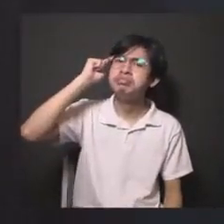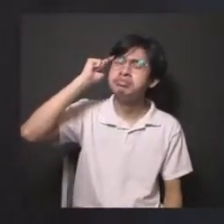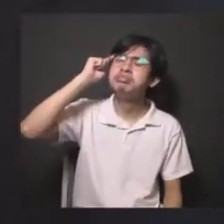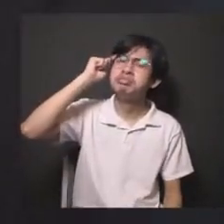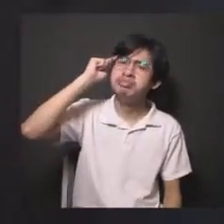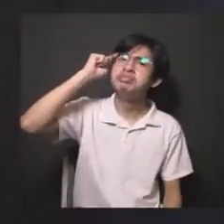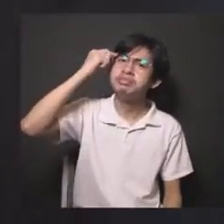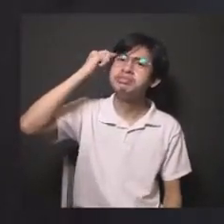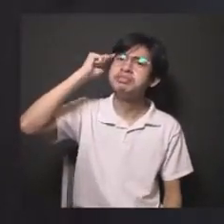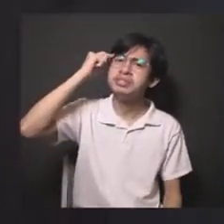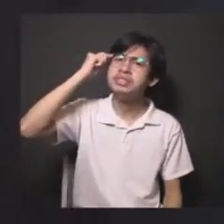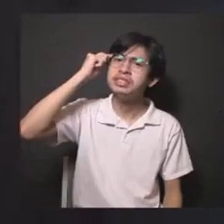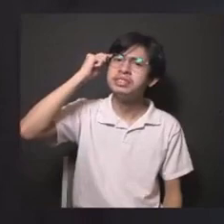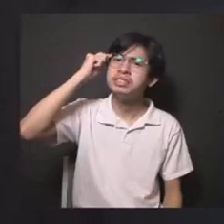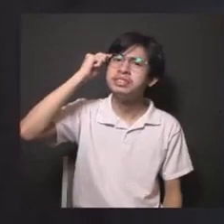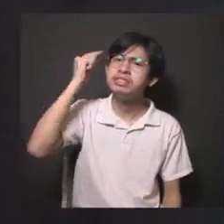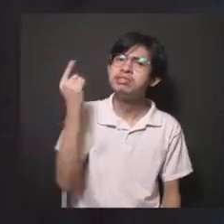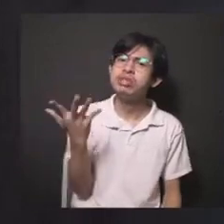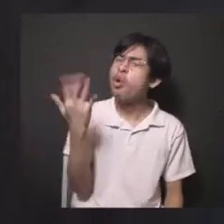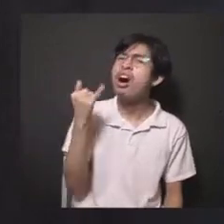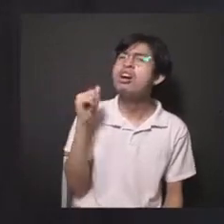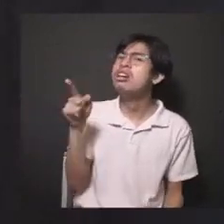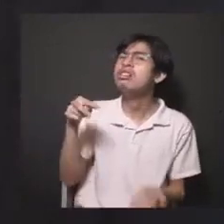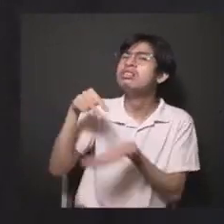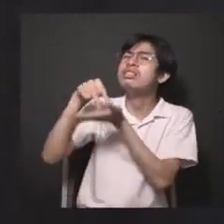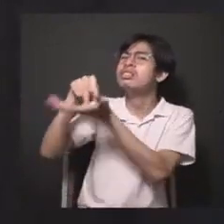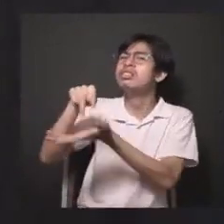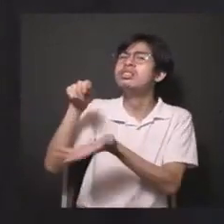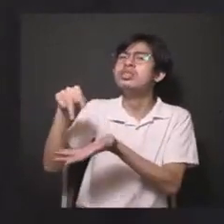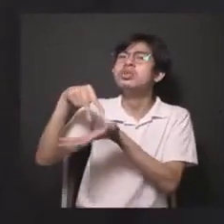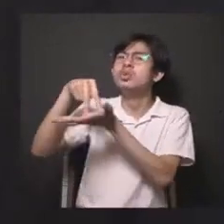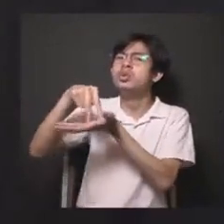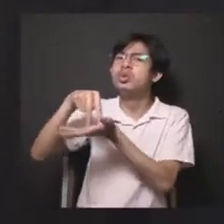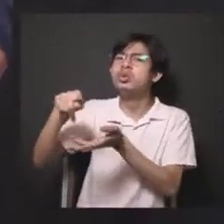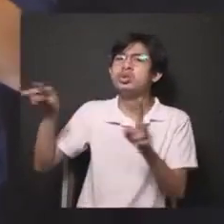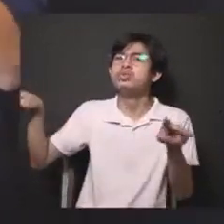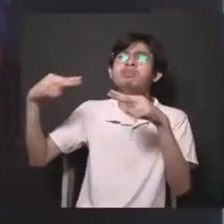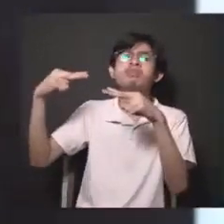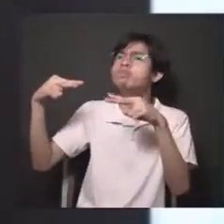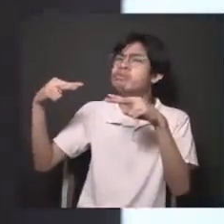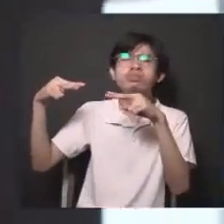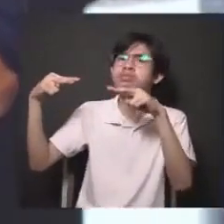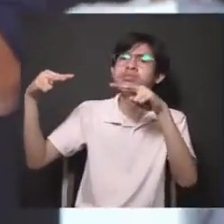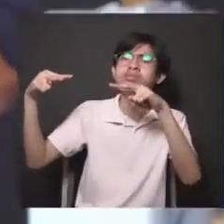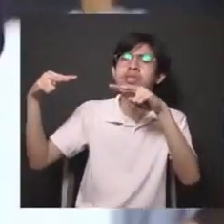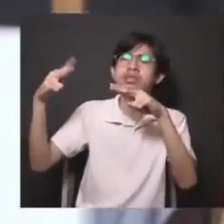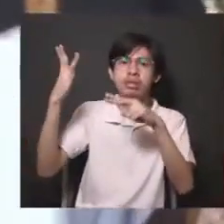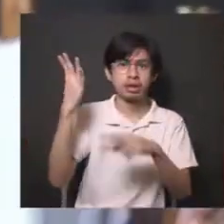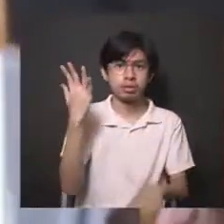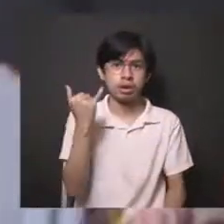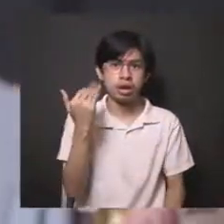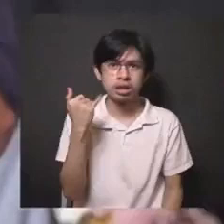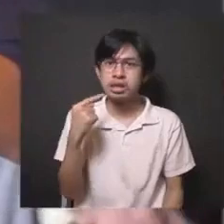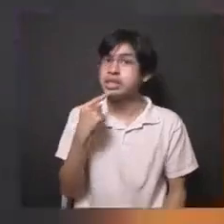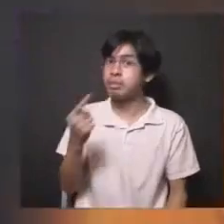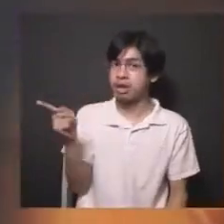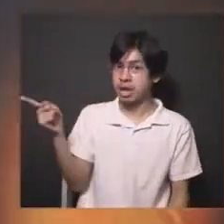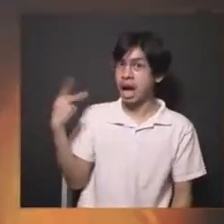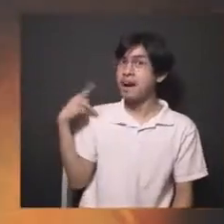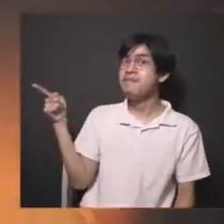"Why are you standing around looking at each other? I just said, there's grain in Egypt."